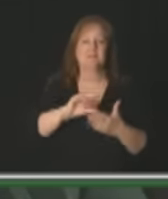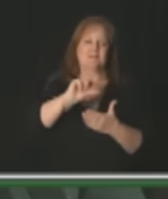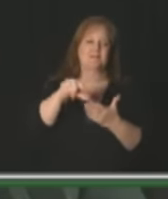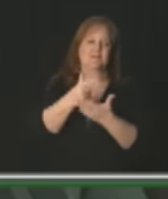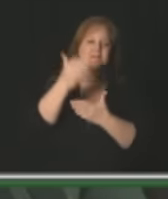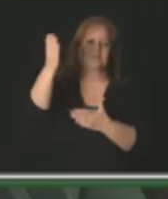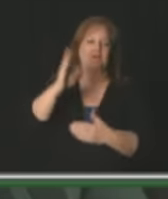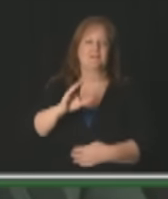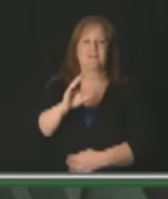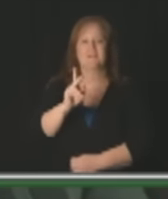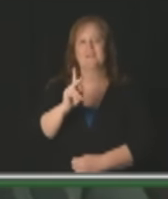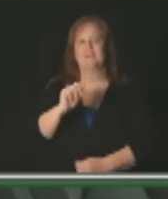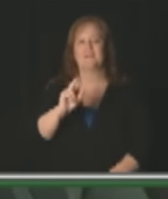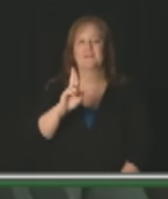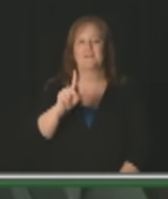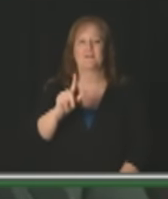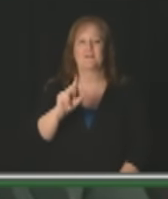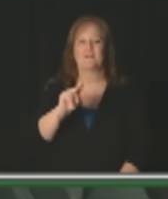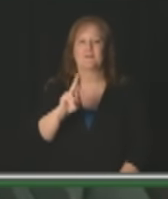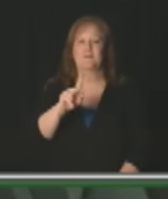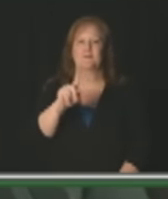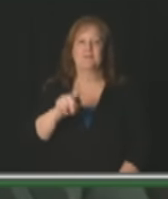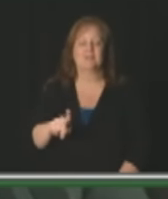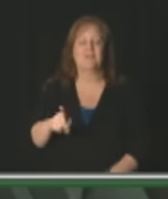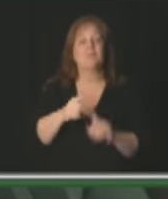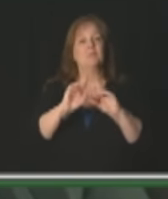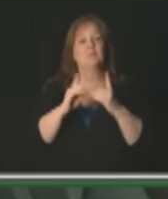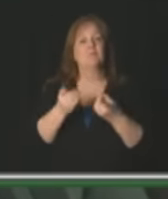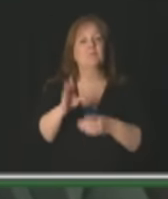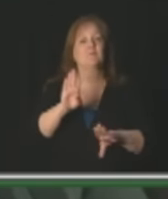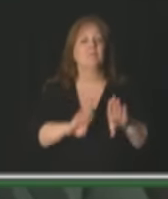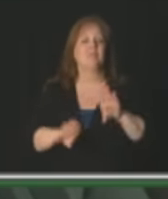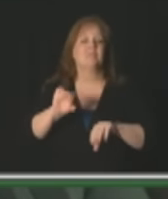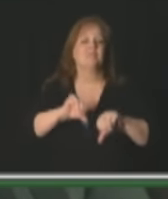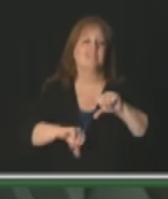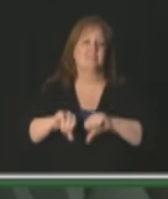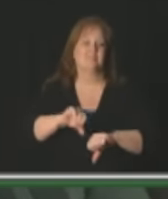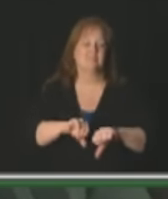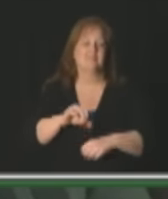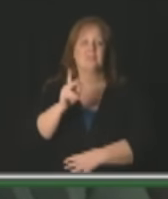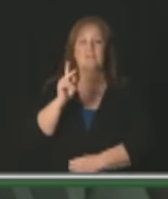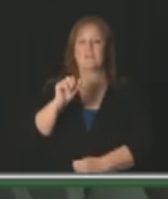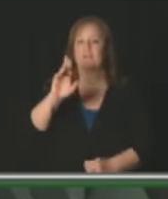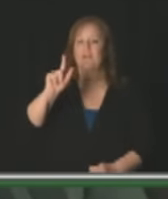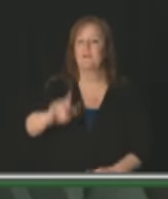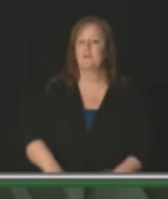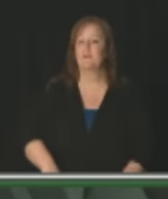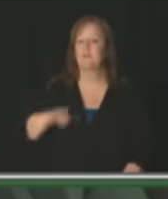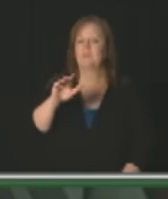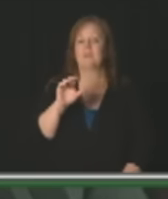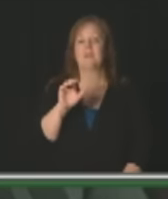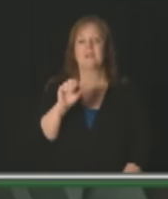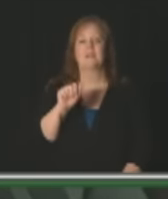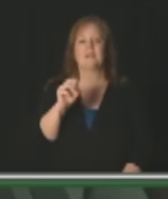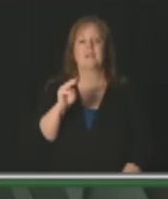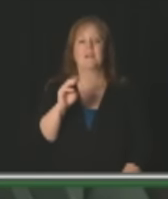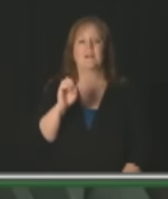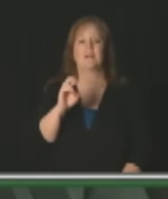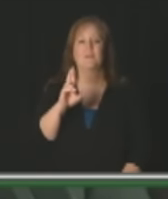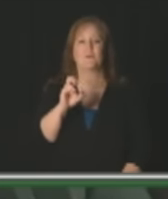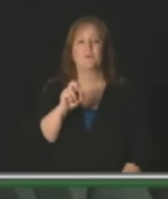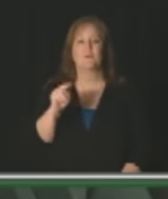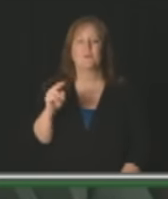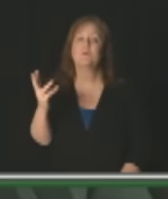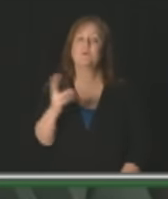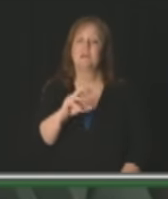Nuza, from the Department of Biological Sciences. Carl grew up in Cameroon, West Africa, and came